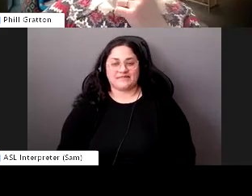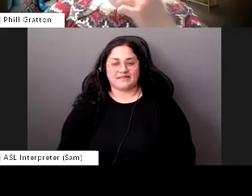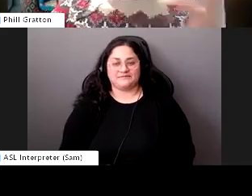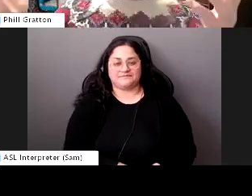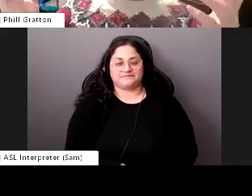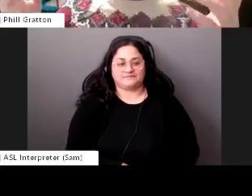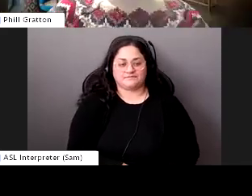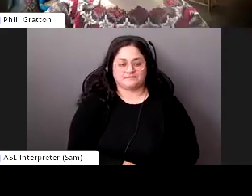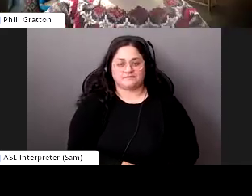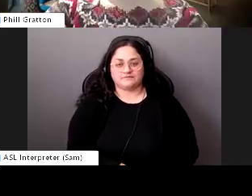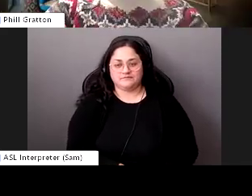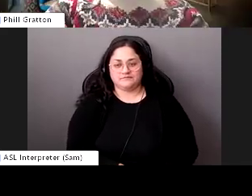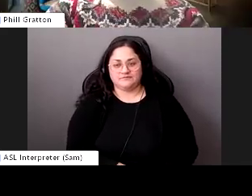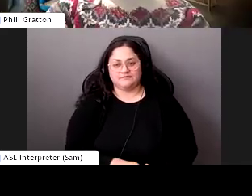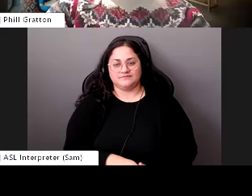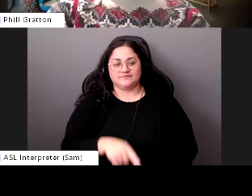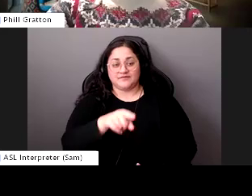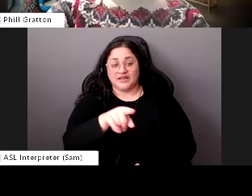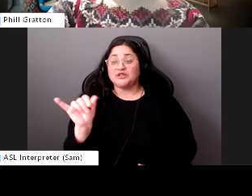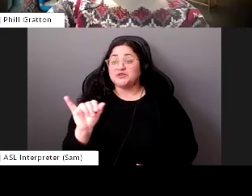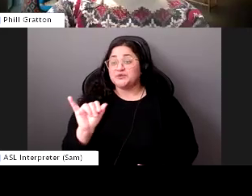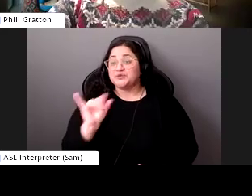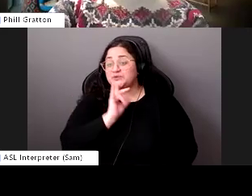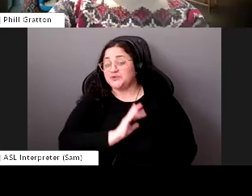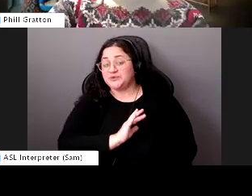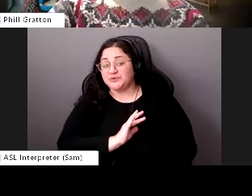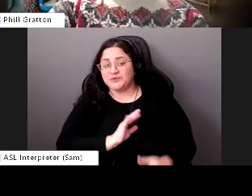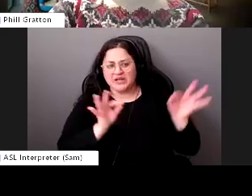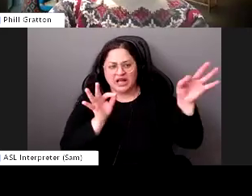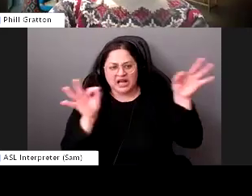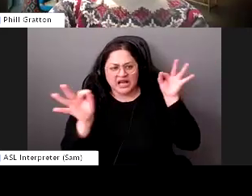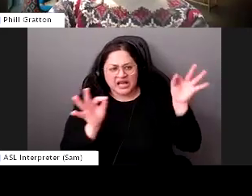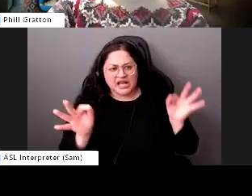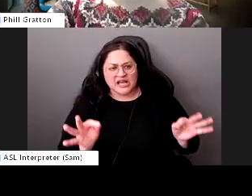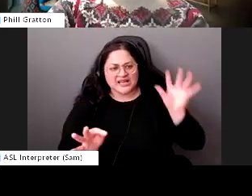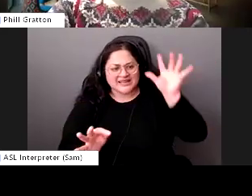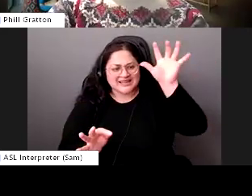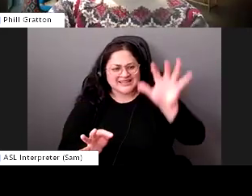Do it for a Yeah. Okay, 10-year-old, great. Phil. So I'm going to say simplify